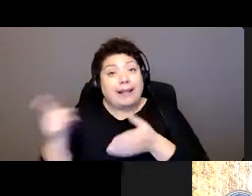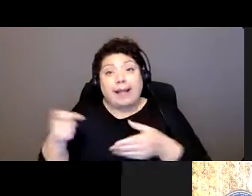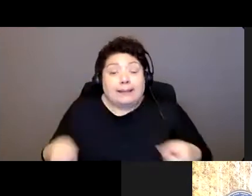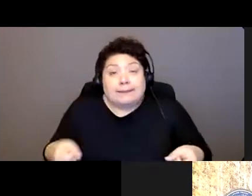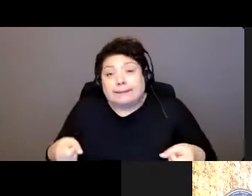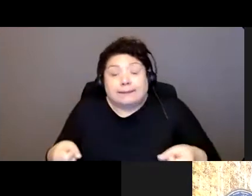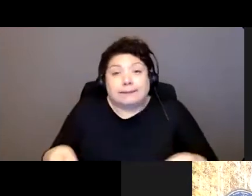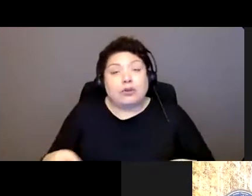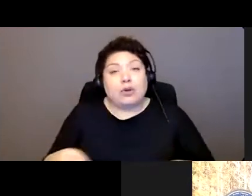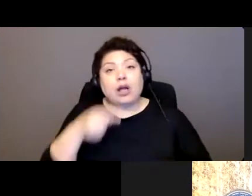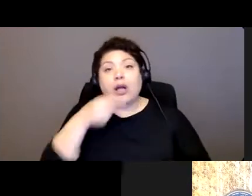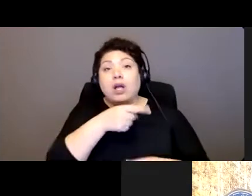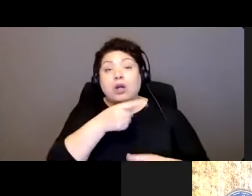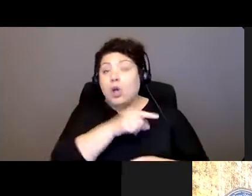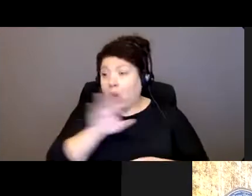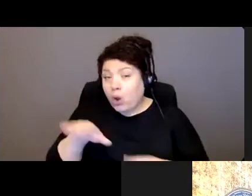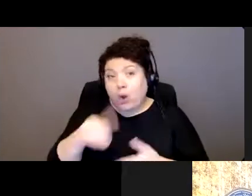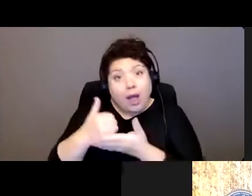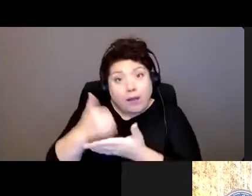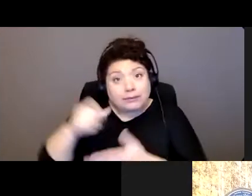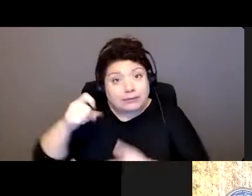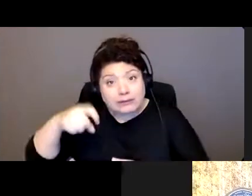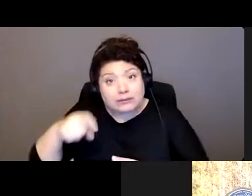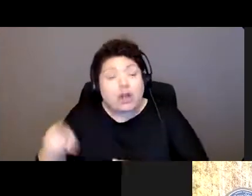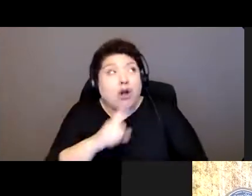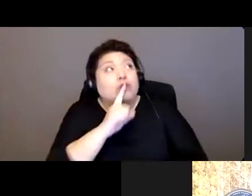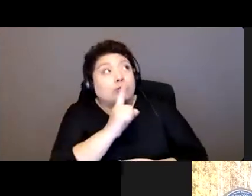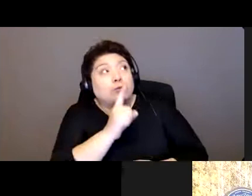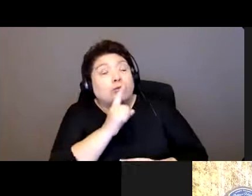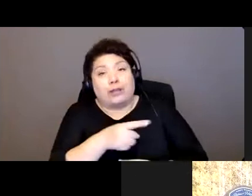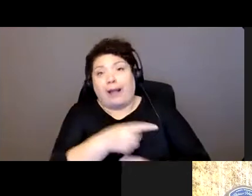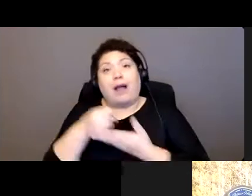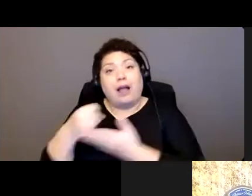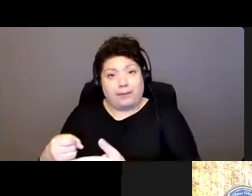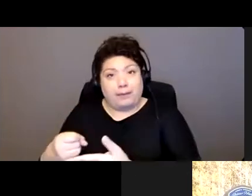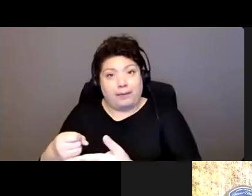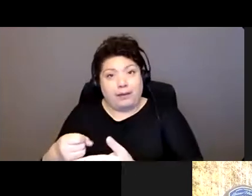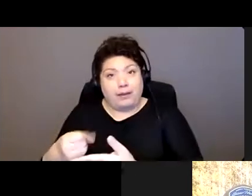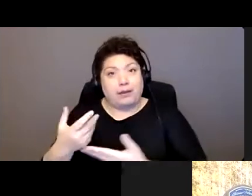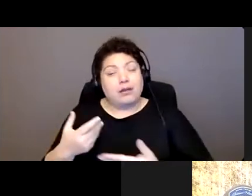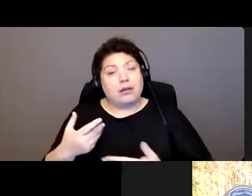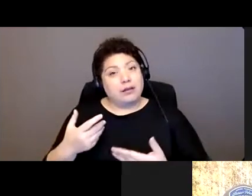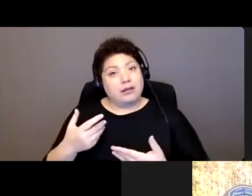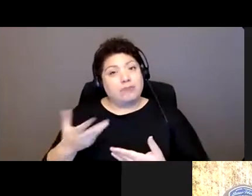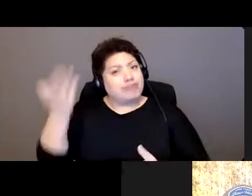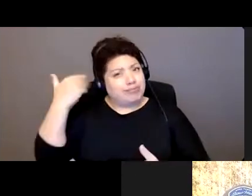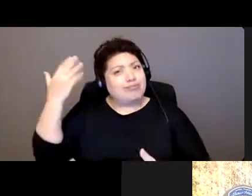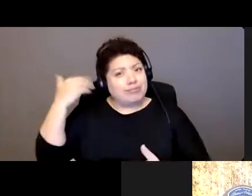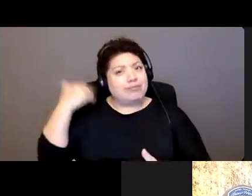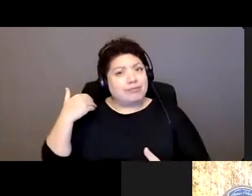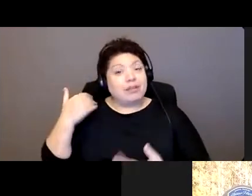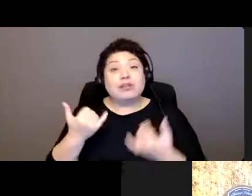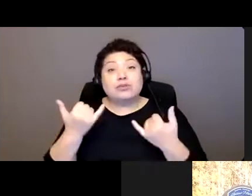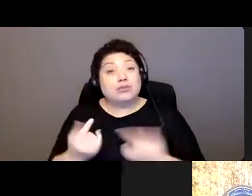the lady or the man would say, yeah, sure. And then they would help that person wherever the person was going. But you don't see that very